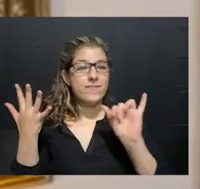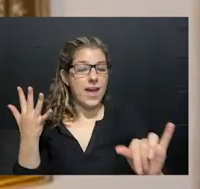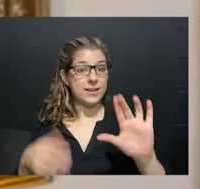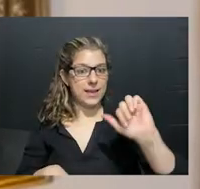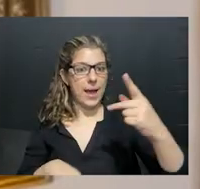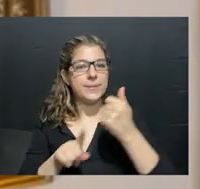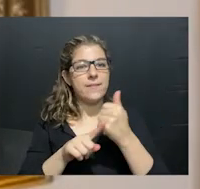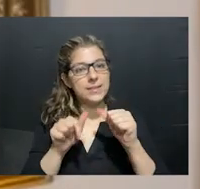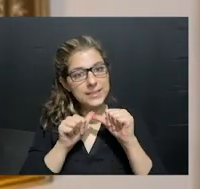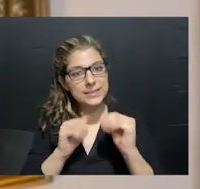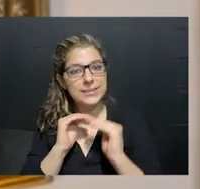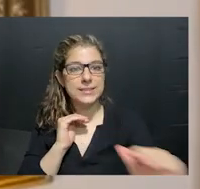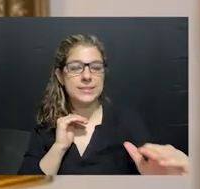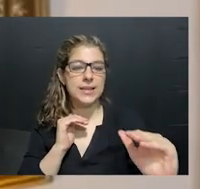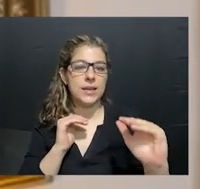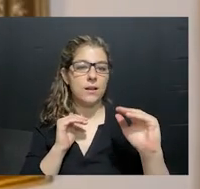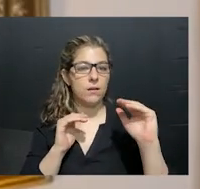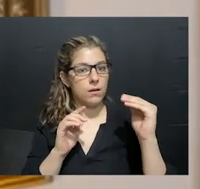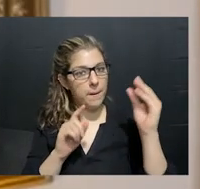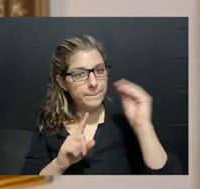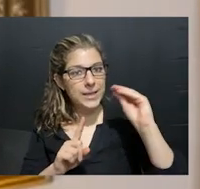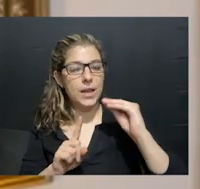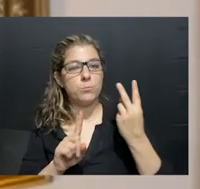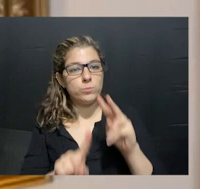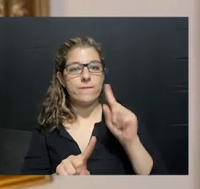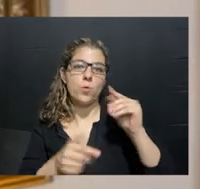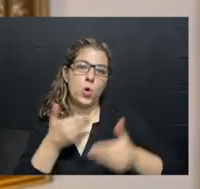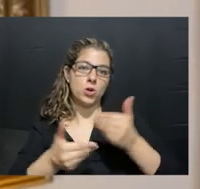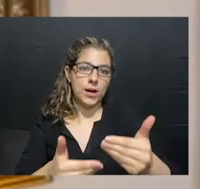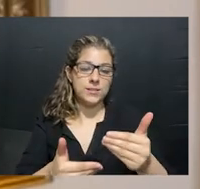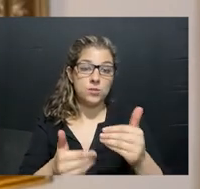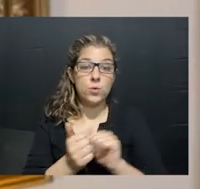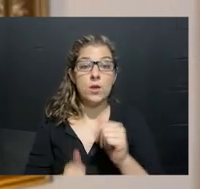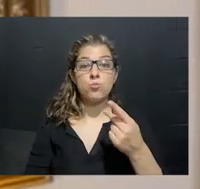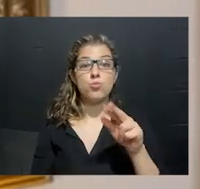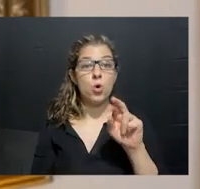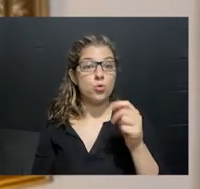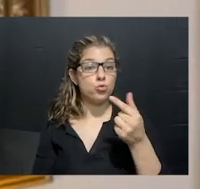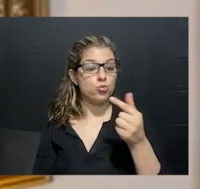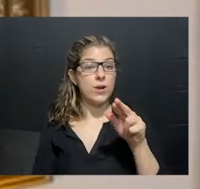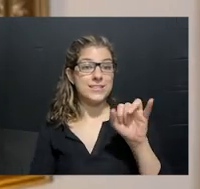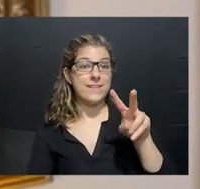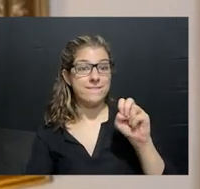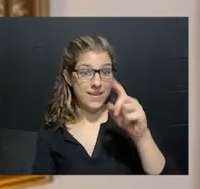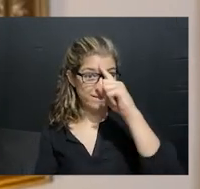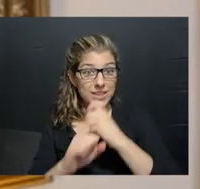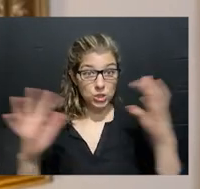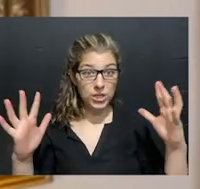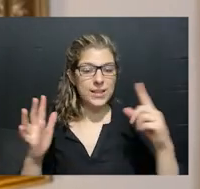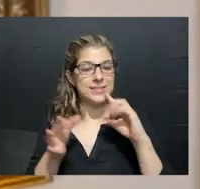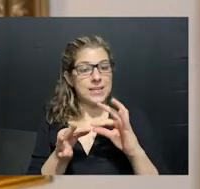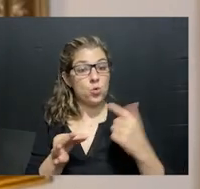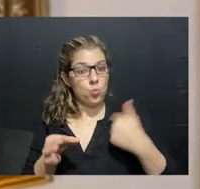a consistent voice for progress, with a progressive vision that says we